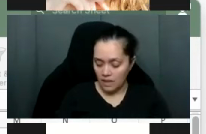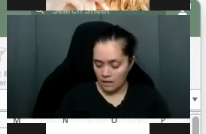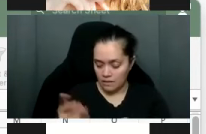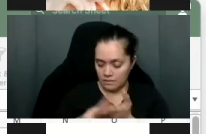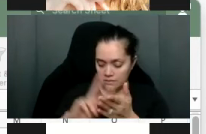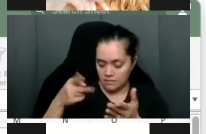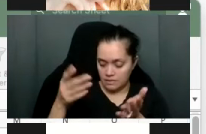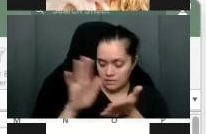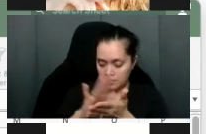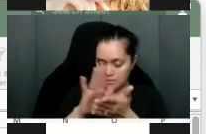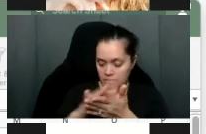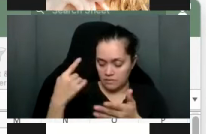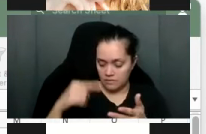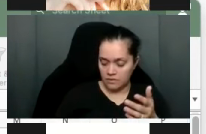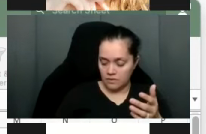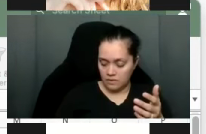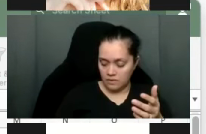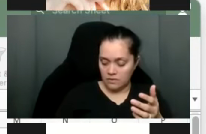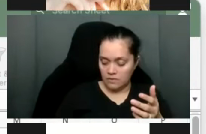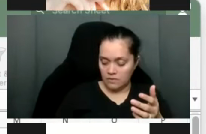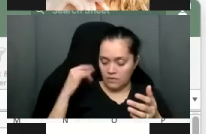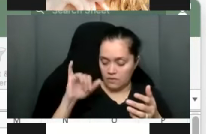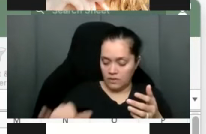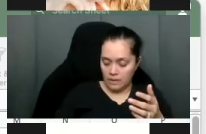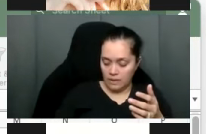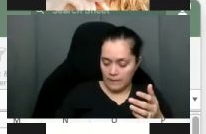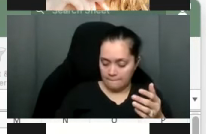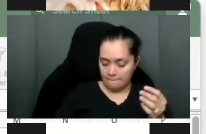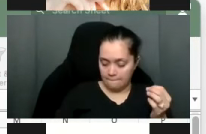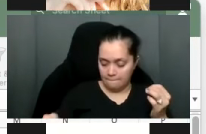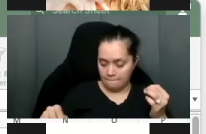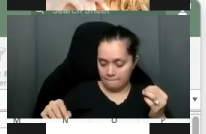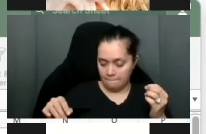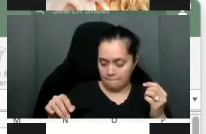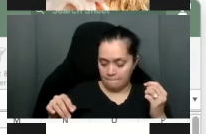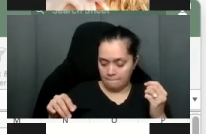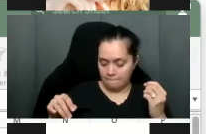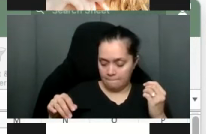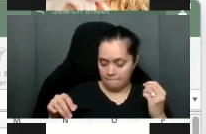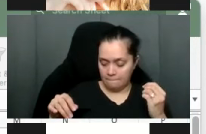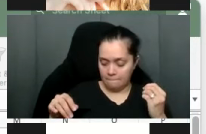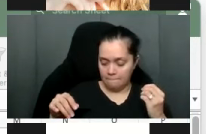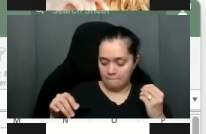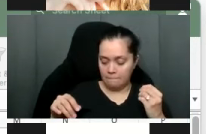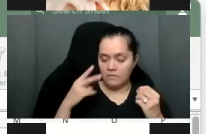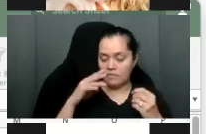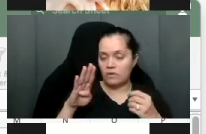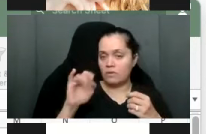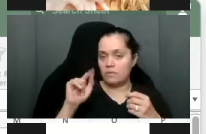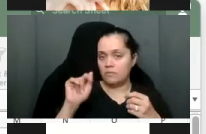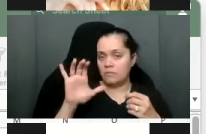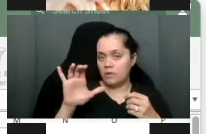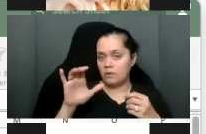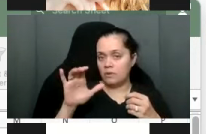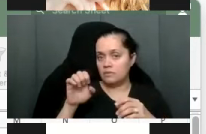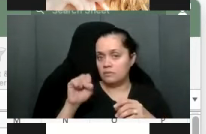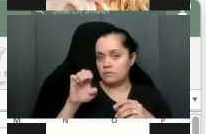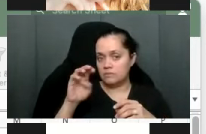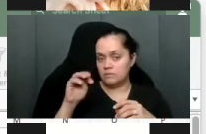for map quiz tips. So if you choose the Baltic Sea, Belgium,